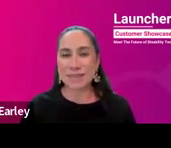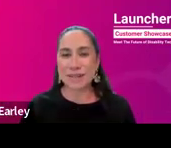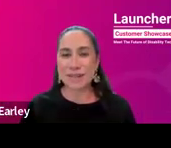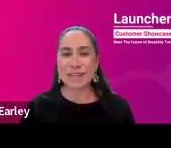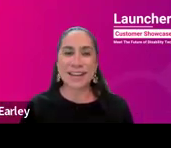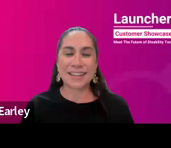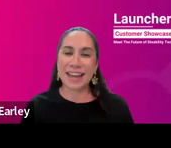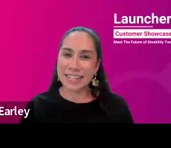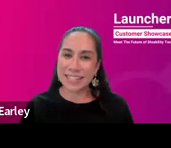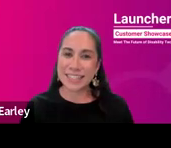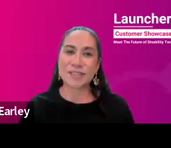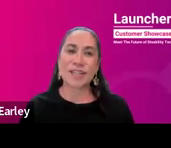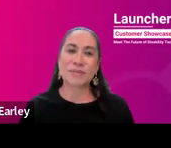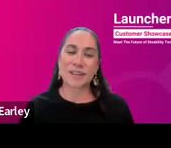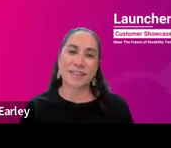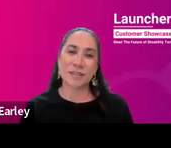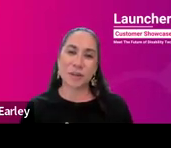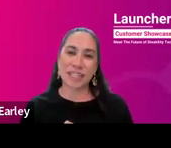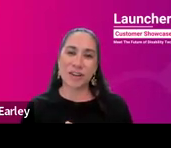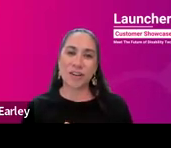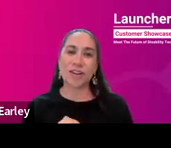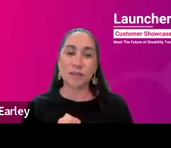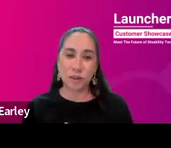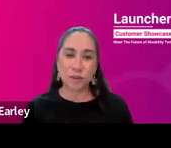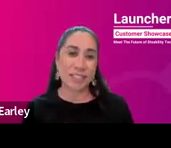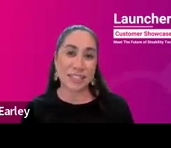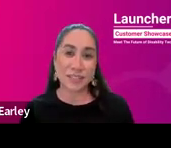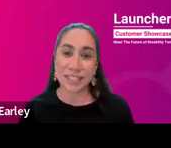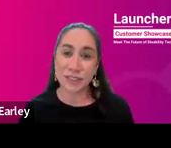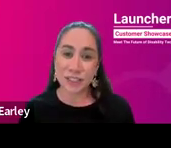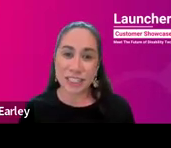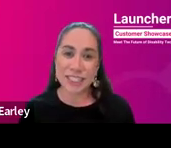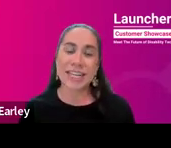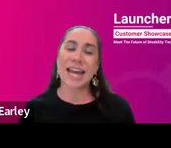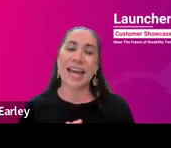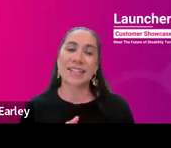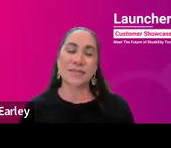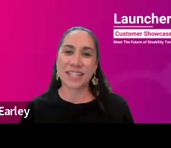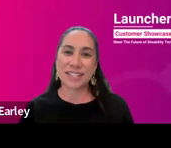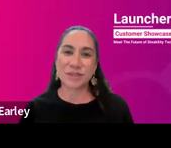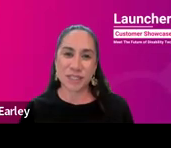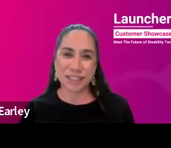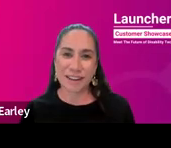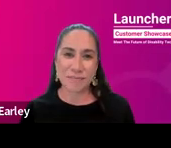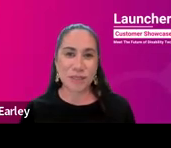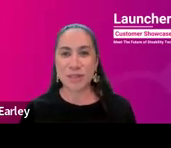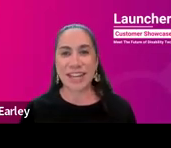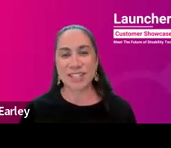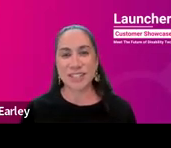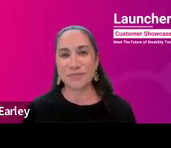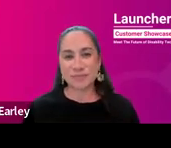and please welcome another 8 incredible founders working on affordable assistive technologies and effective